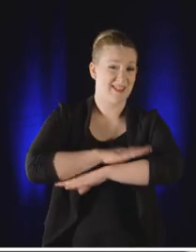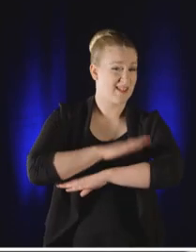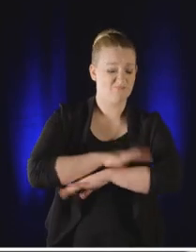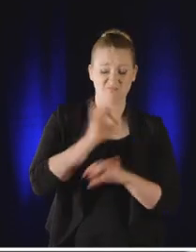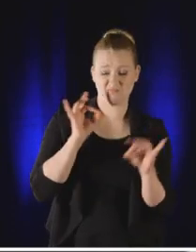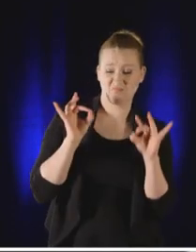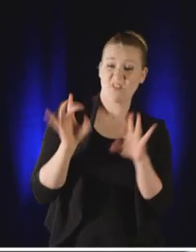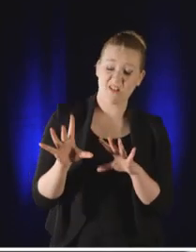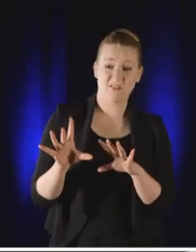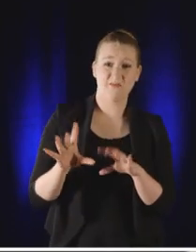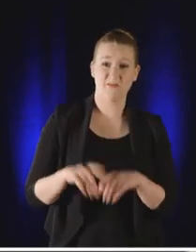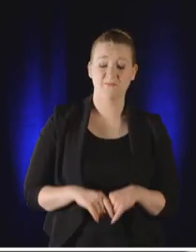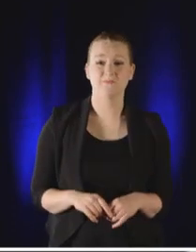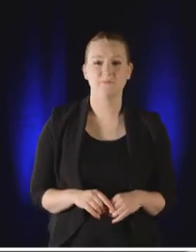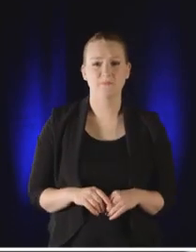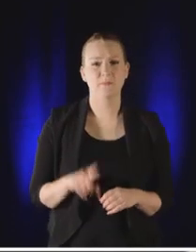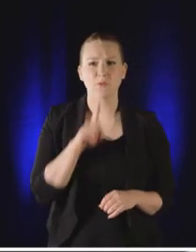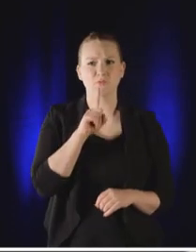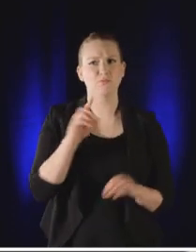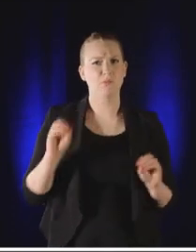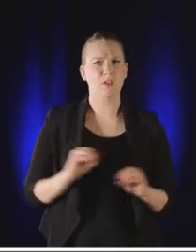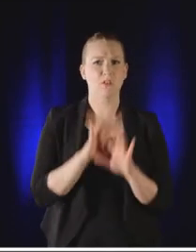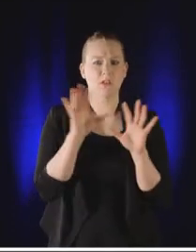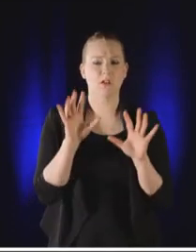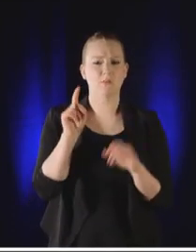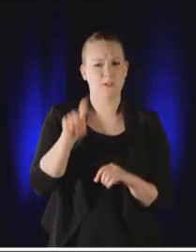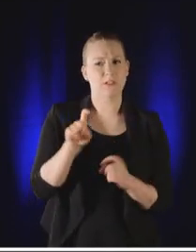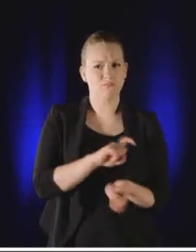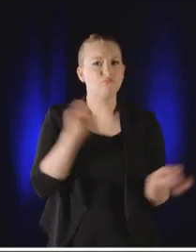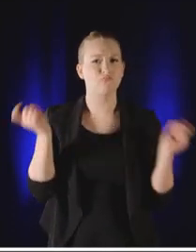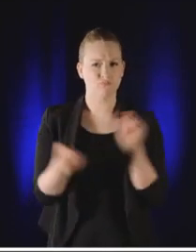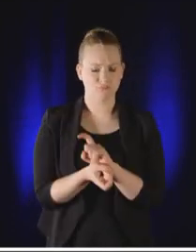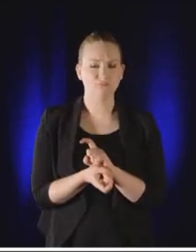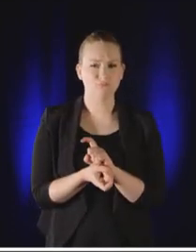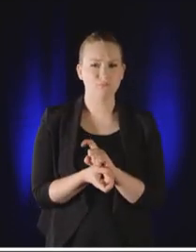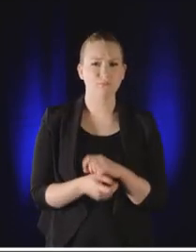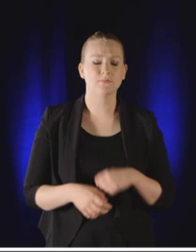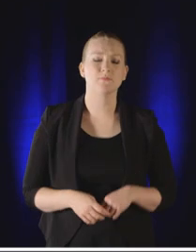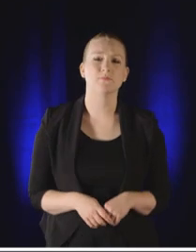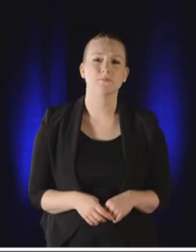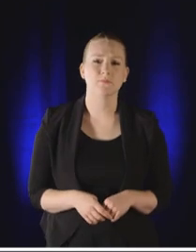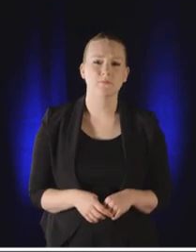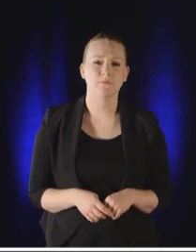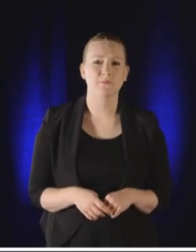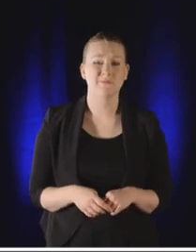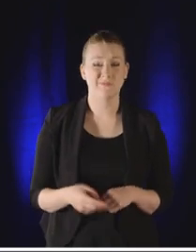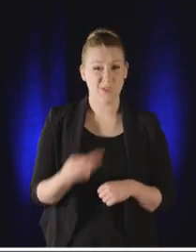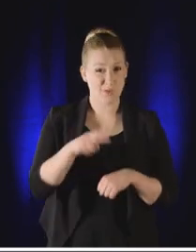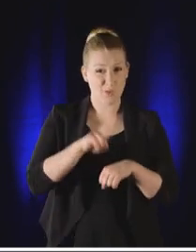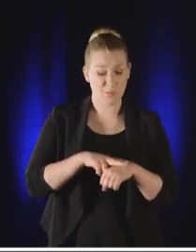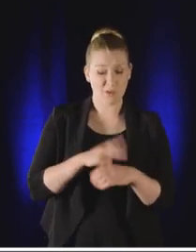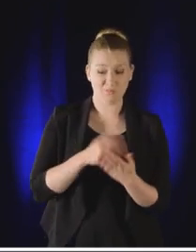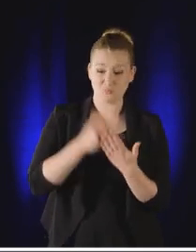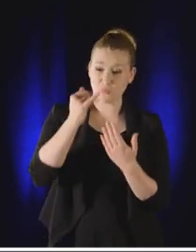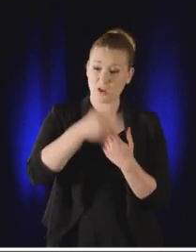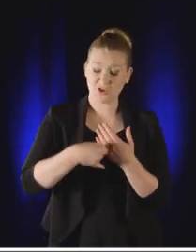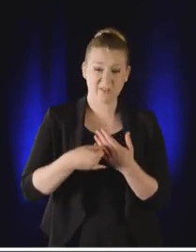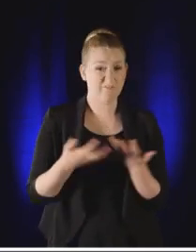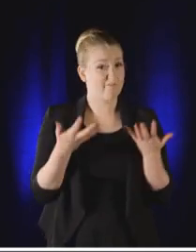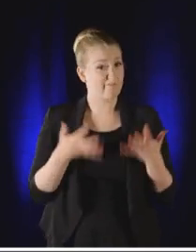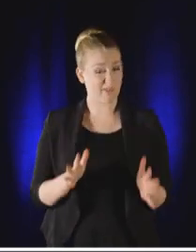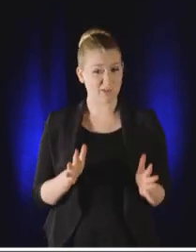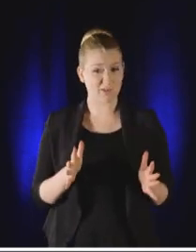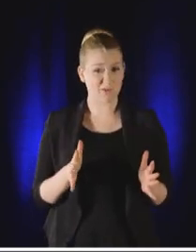with these desks. It was obvious that there was a need for a change. But, you know, normally, that's where our project